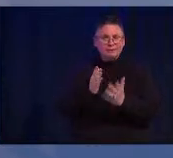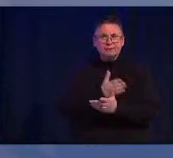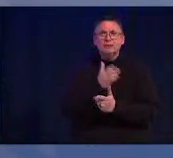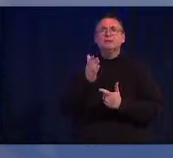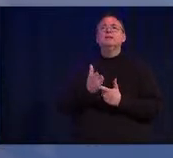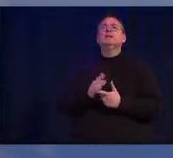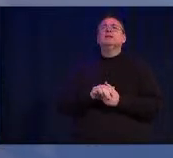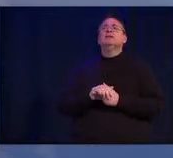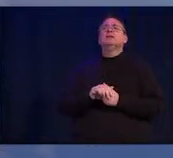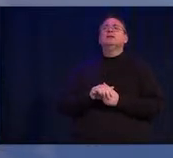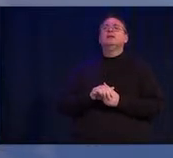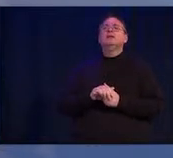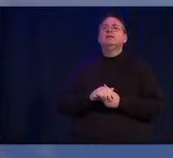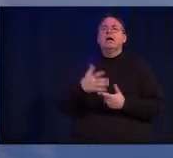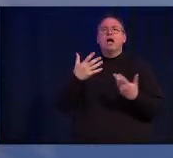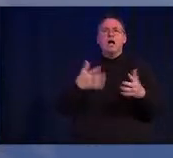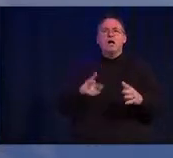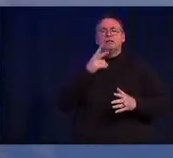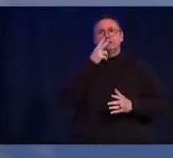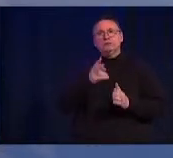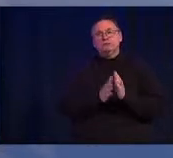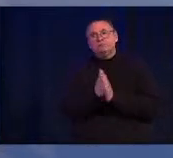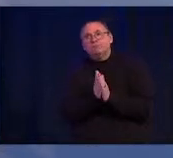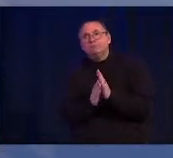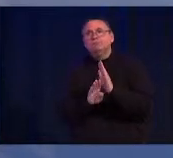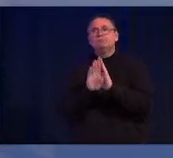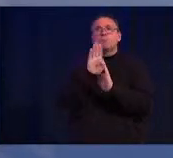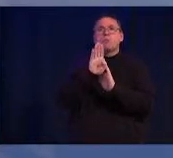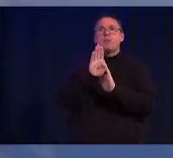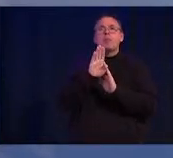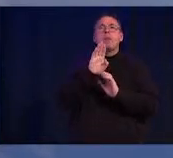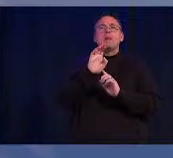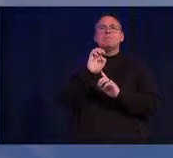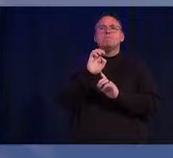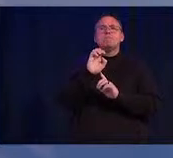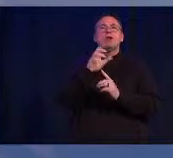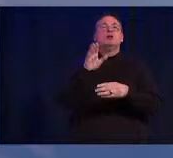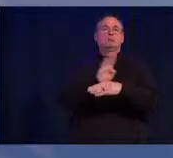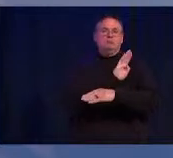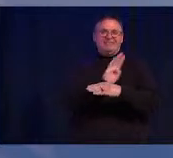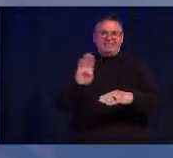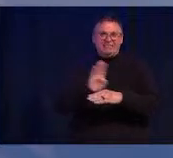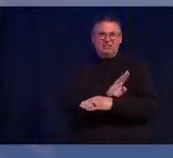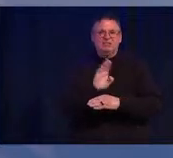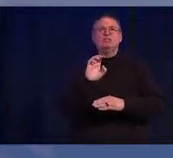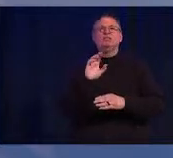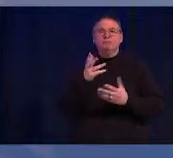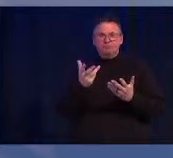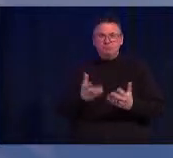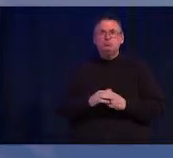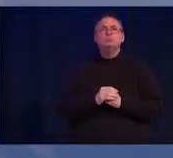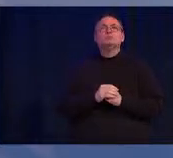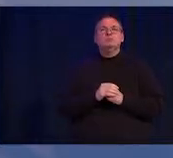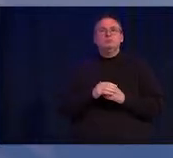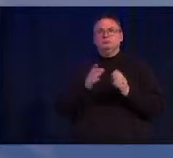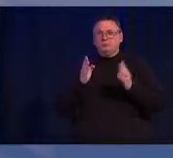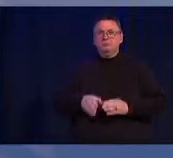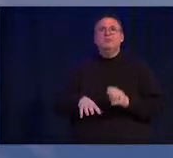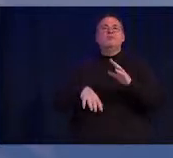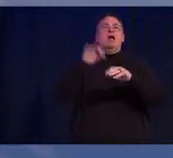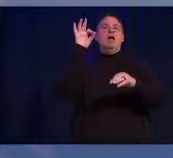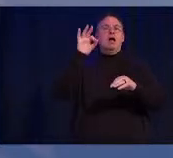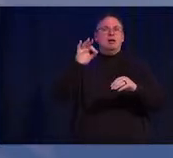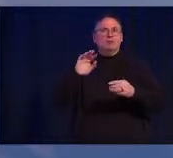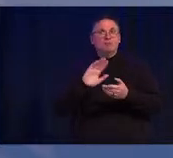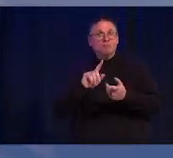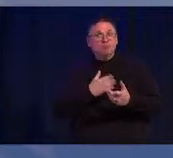finding entrepreneurs that are looking for solutions. Cook Medical Group, a friend of mine that runs that business, has found out how to